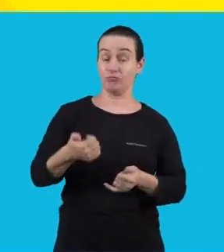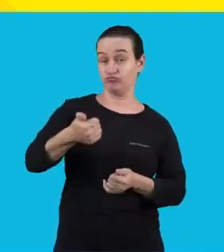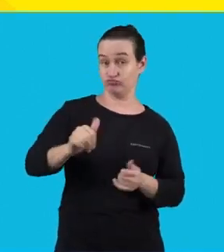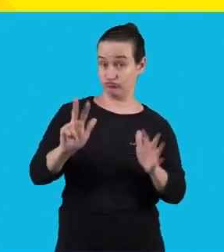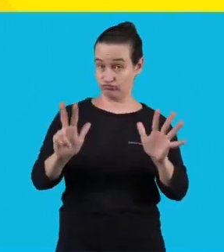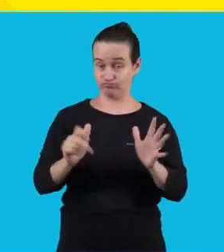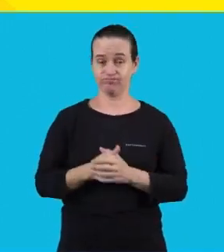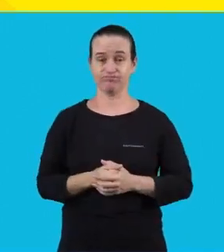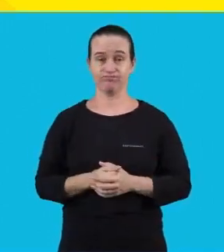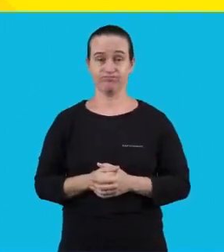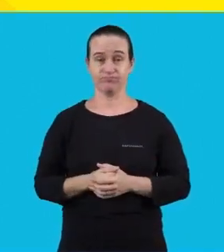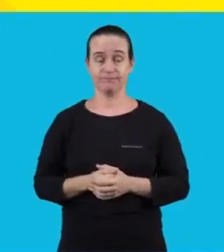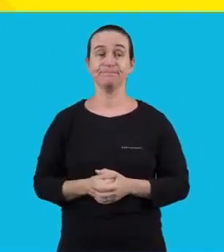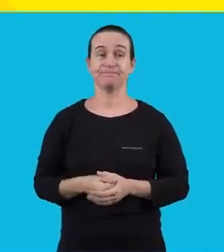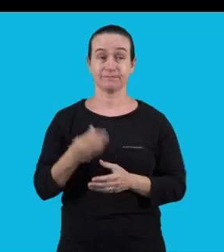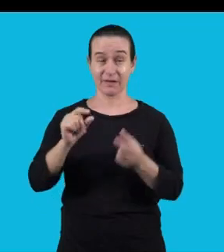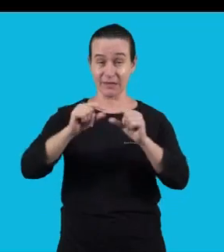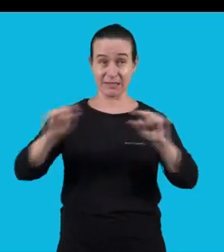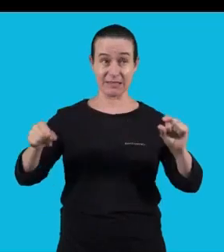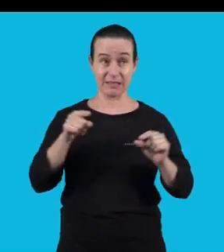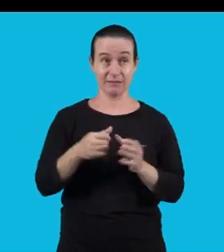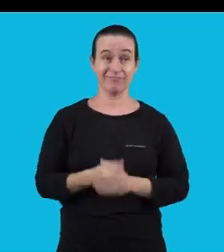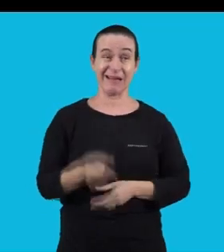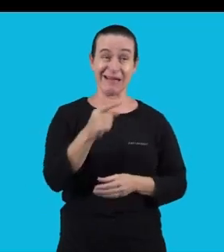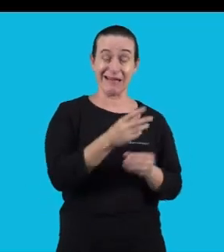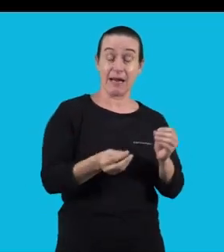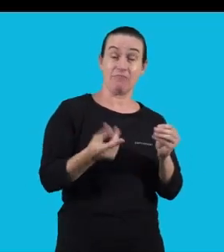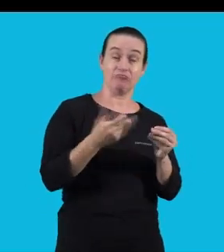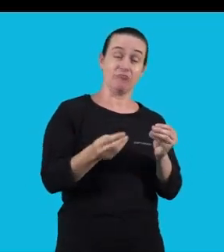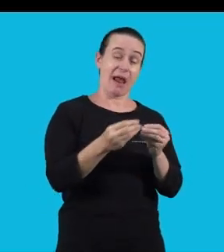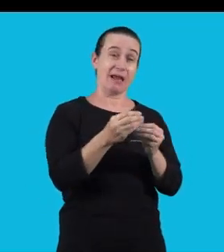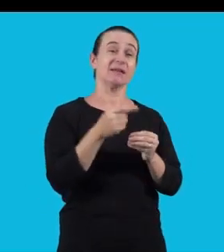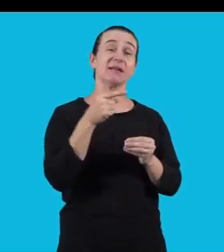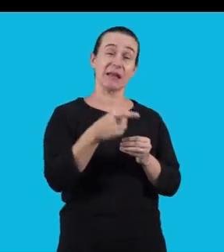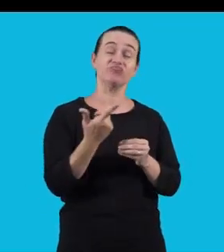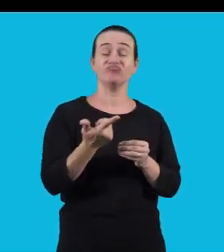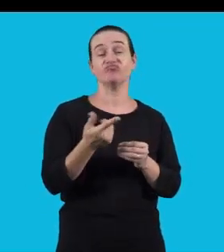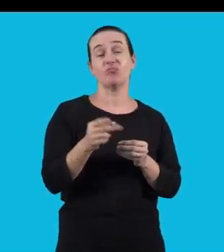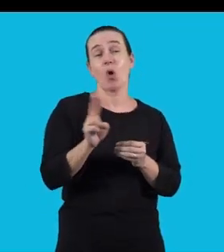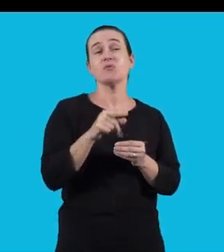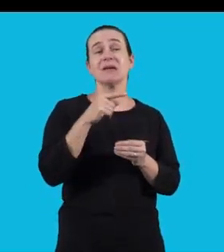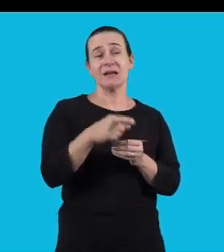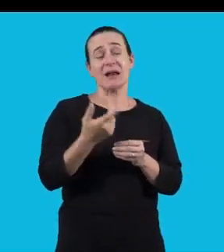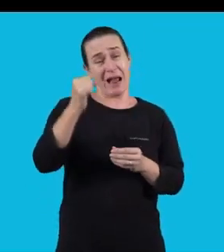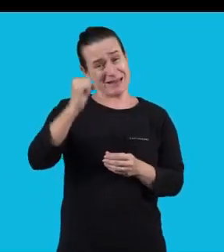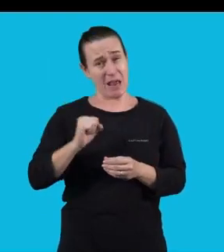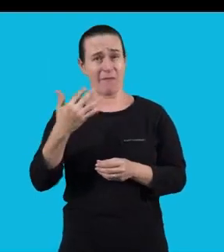question 5.8. Here we have a sentence. He added that ultimately it was a gamble